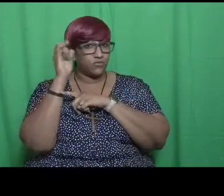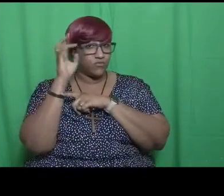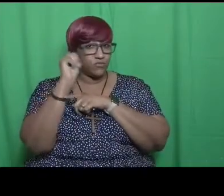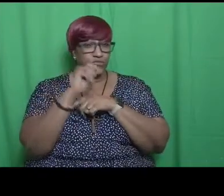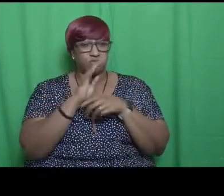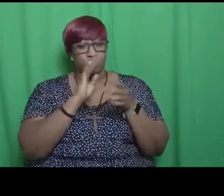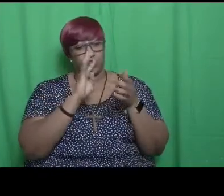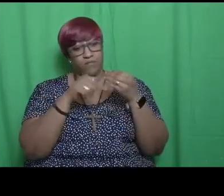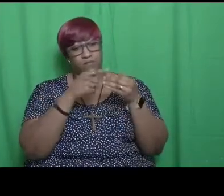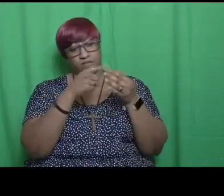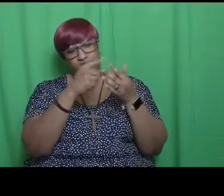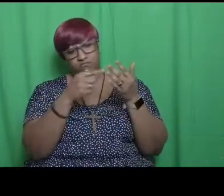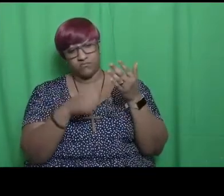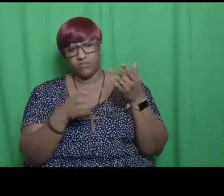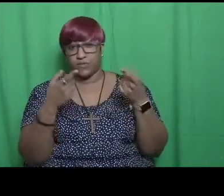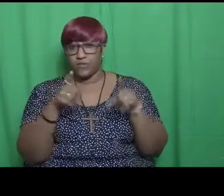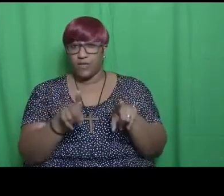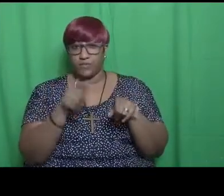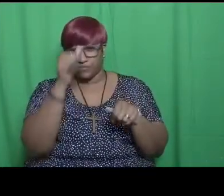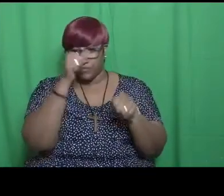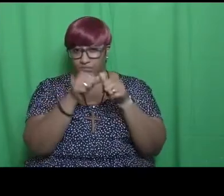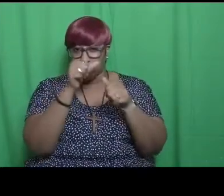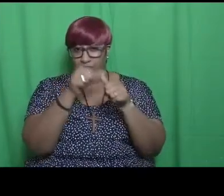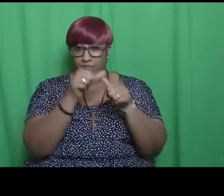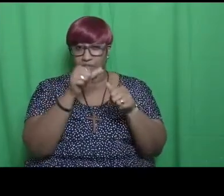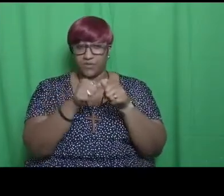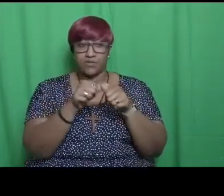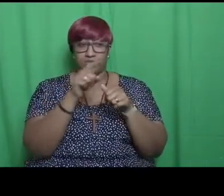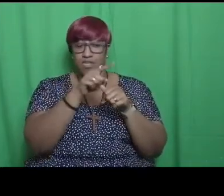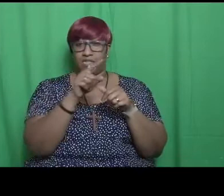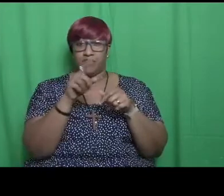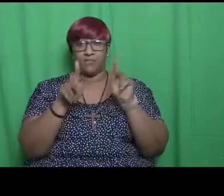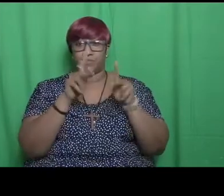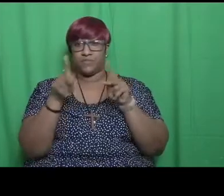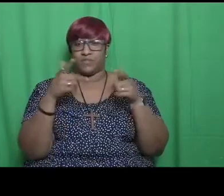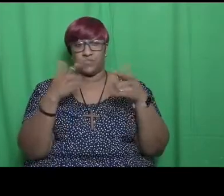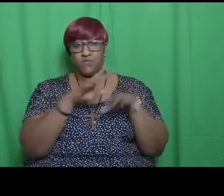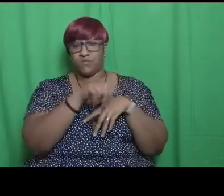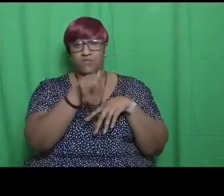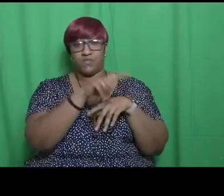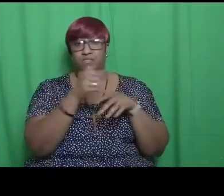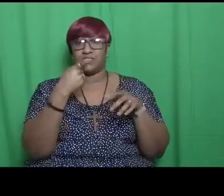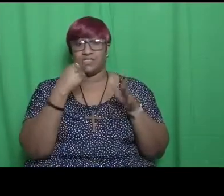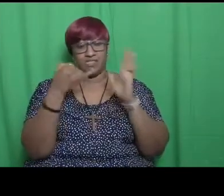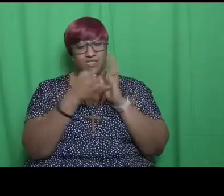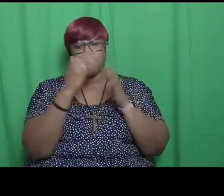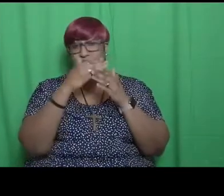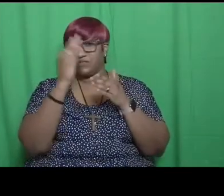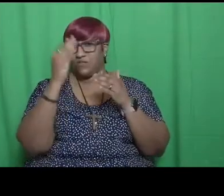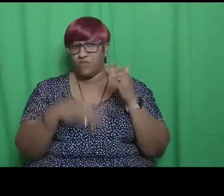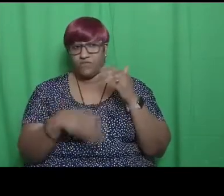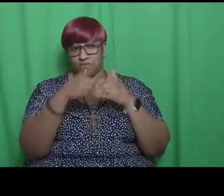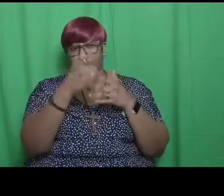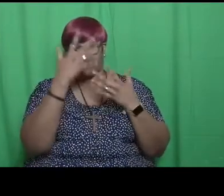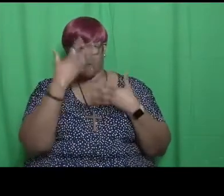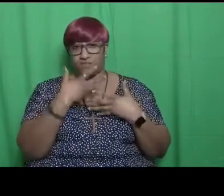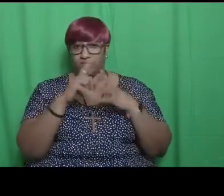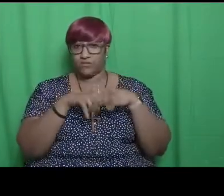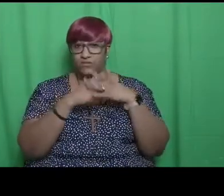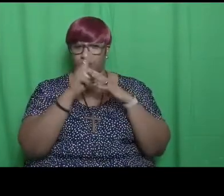all that had happened. And remember, they were downcast. They said, it is over. And they started asking